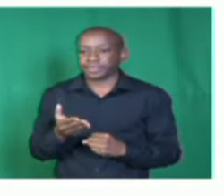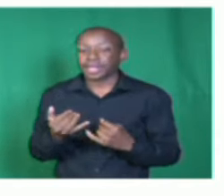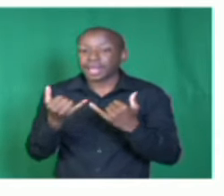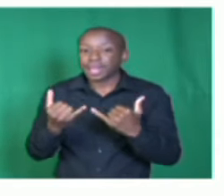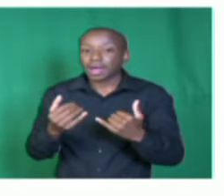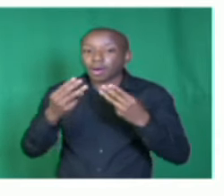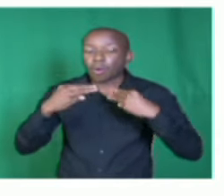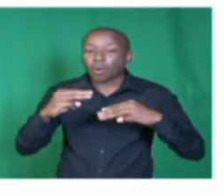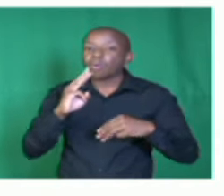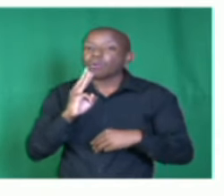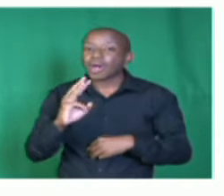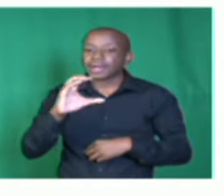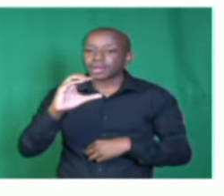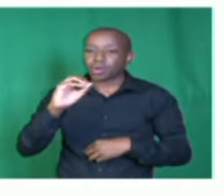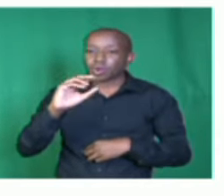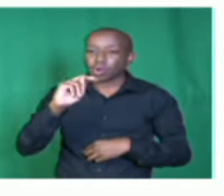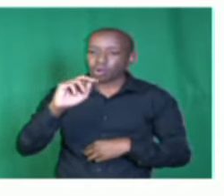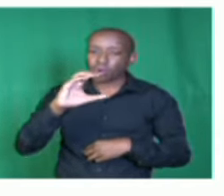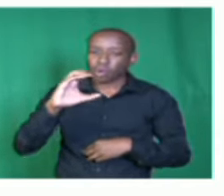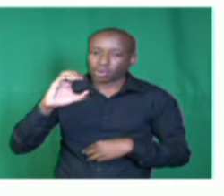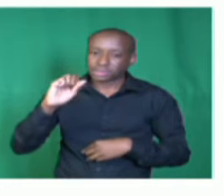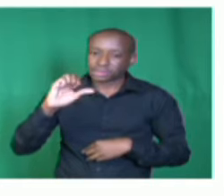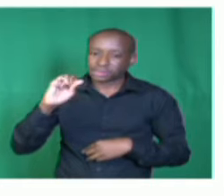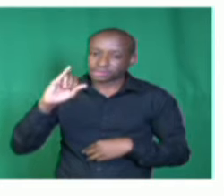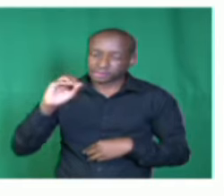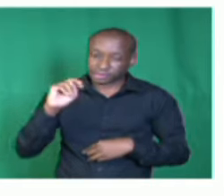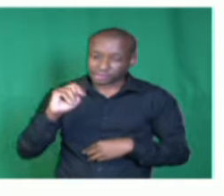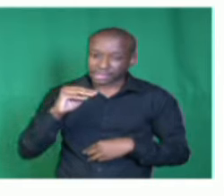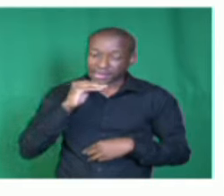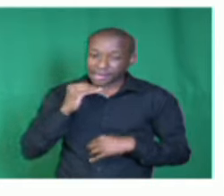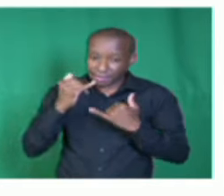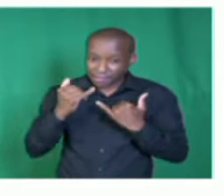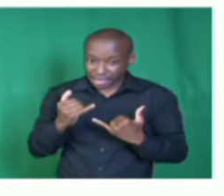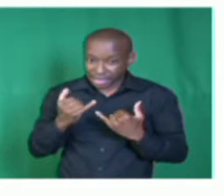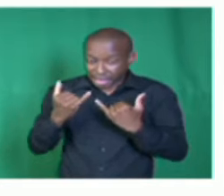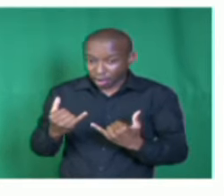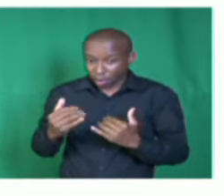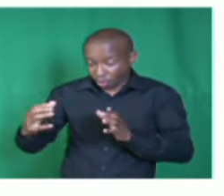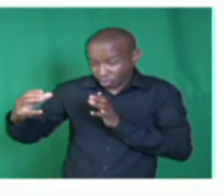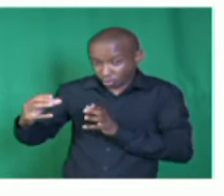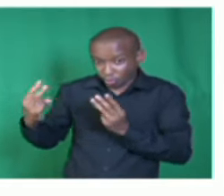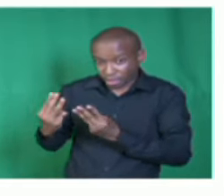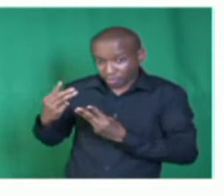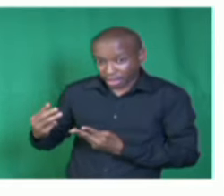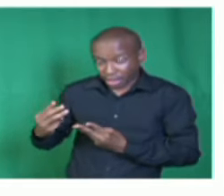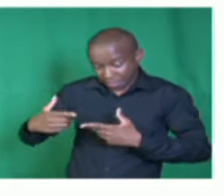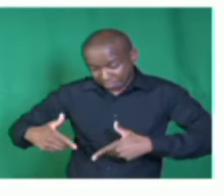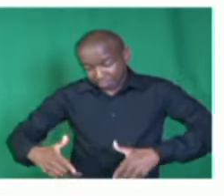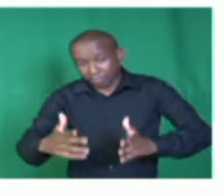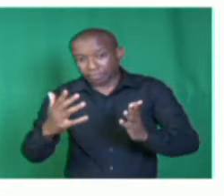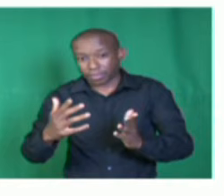then contagion, it is an agreement to allow a group of people to use